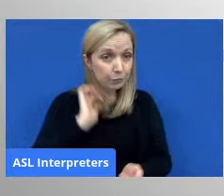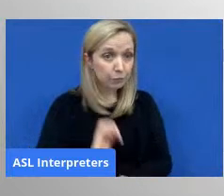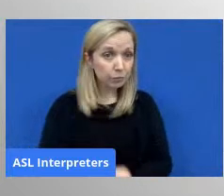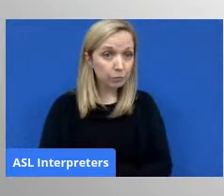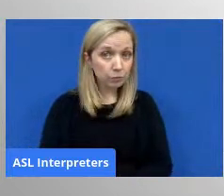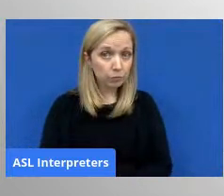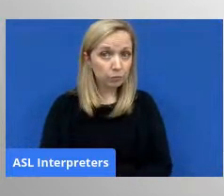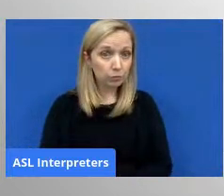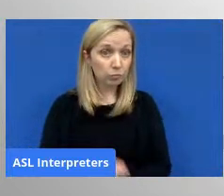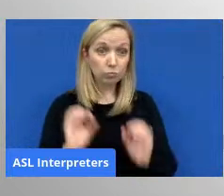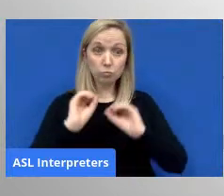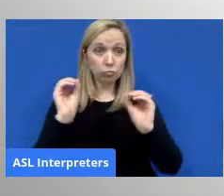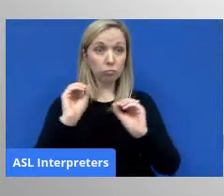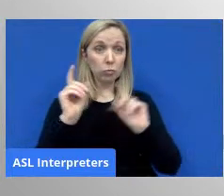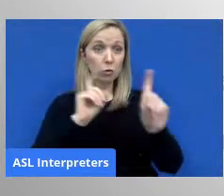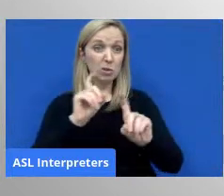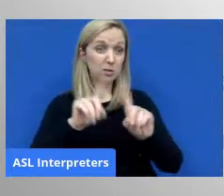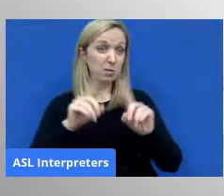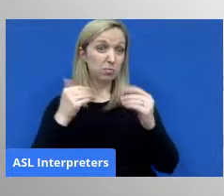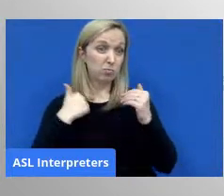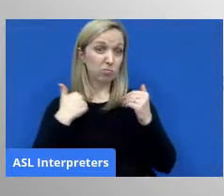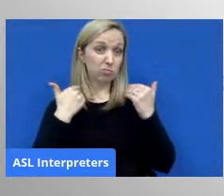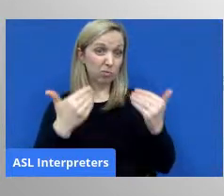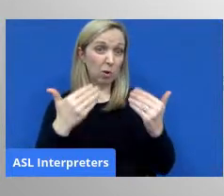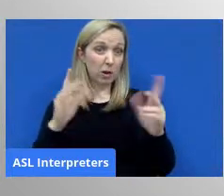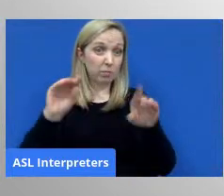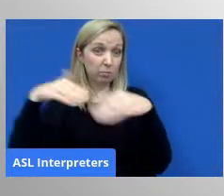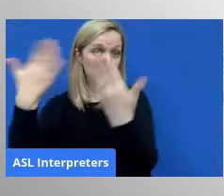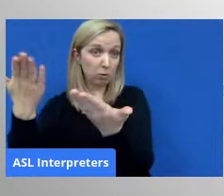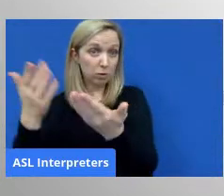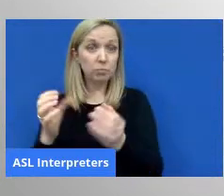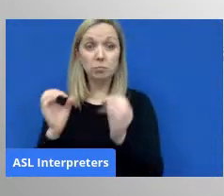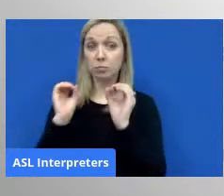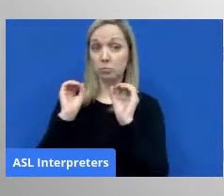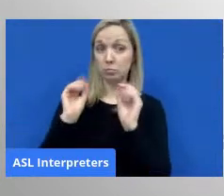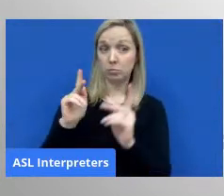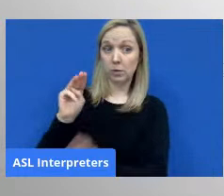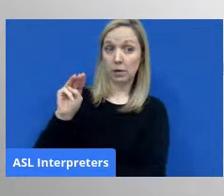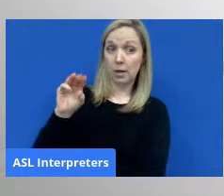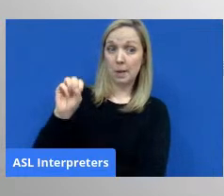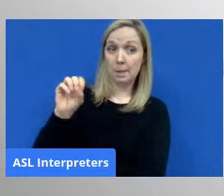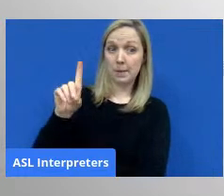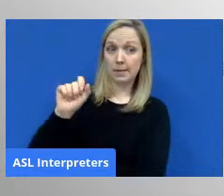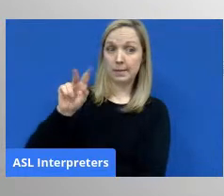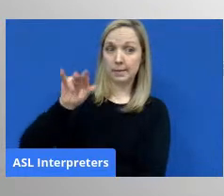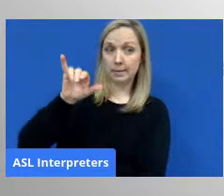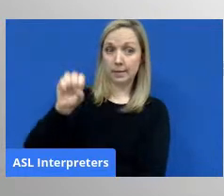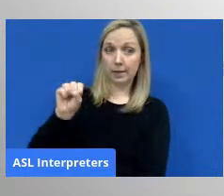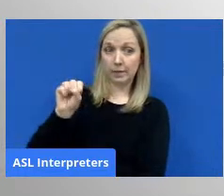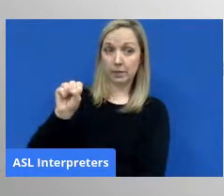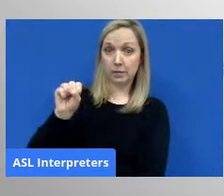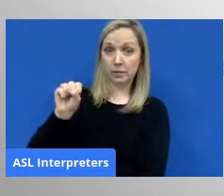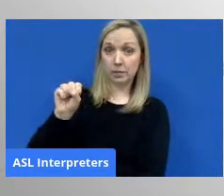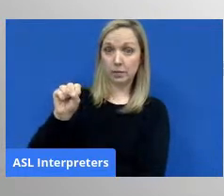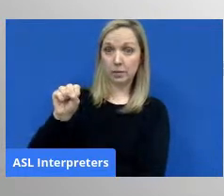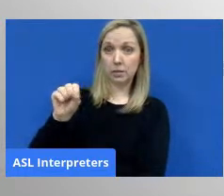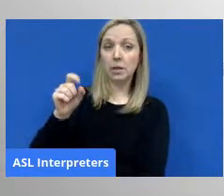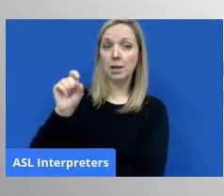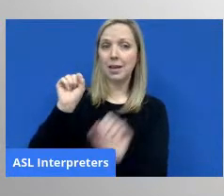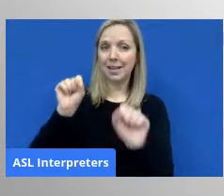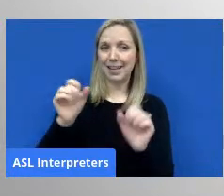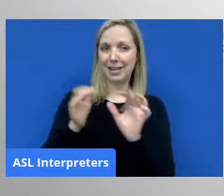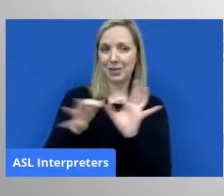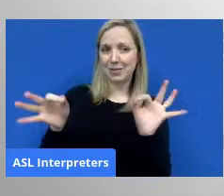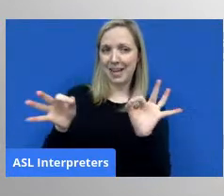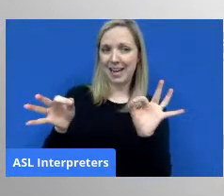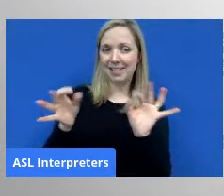Just checking. No questions, but I'll make the motion. Okay, Ms. Davis, can you state your motion for us?